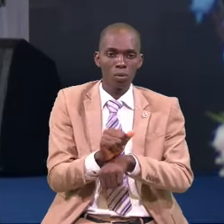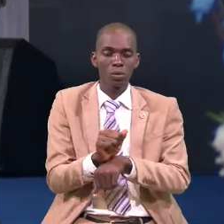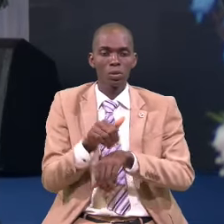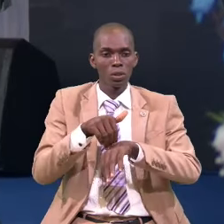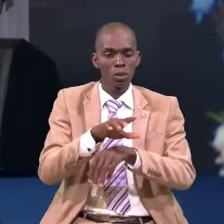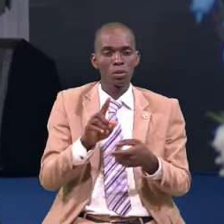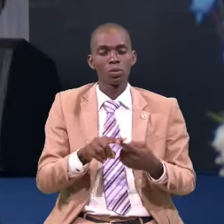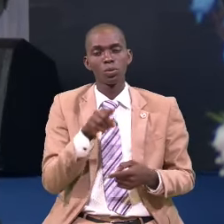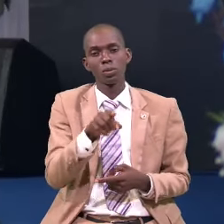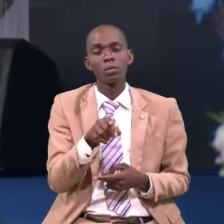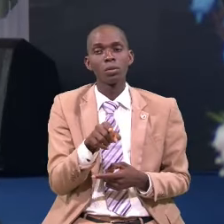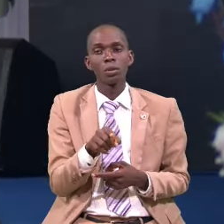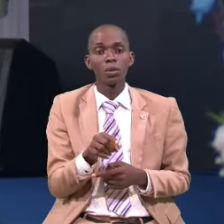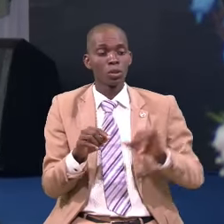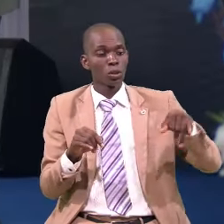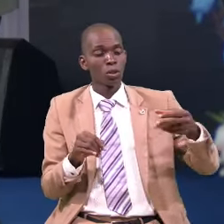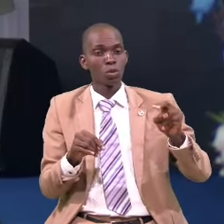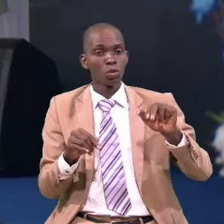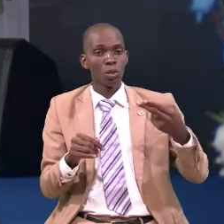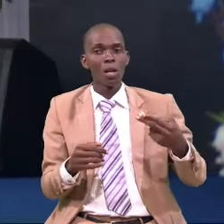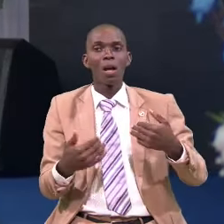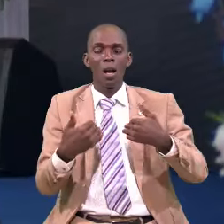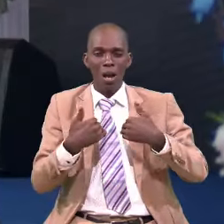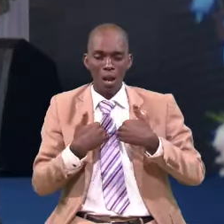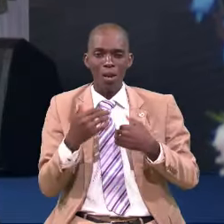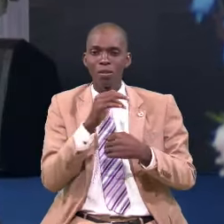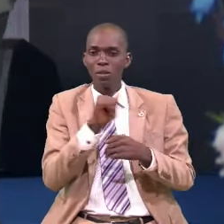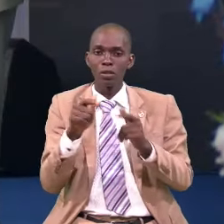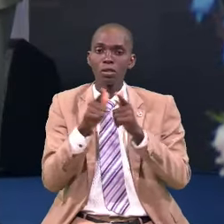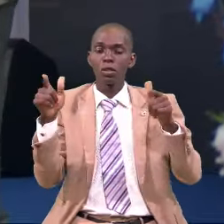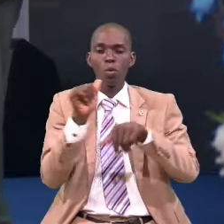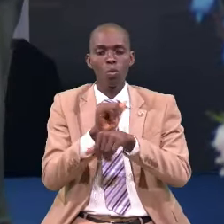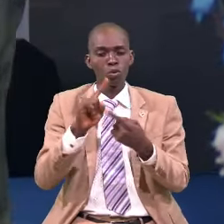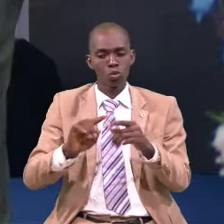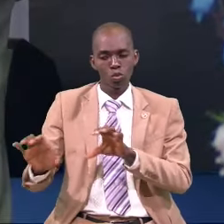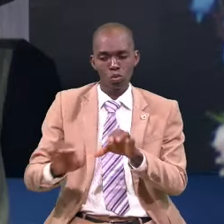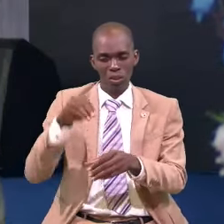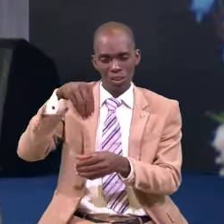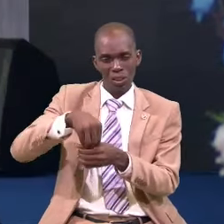Jonah had a definite thing to do in Nineveh.